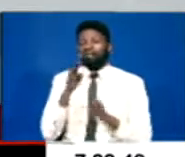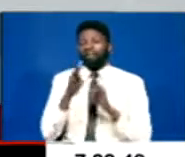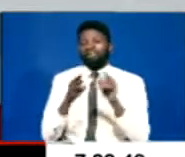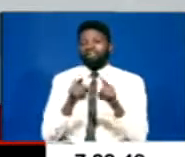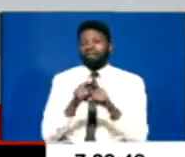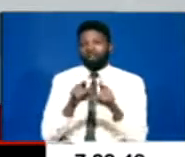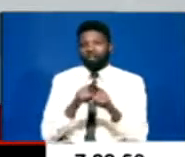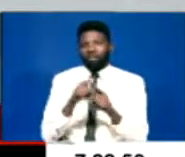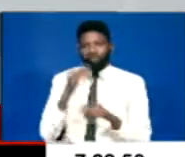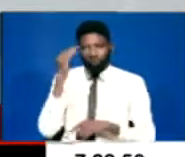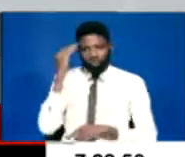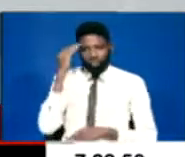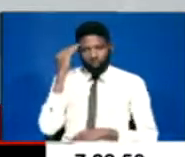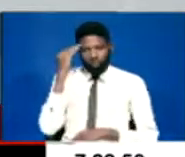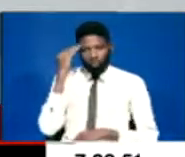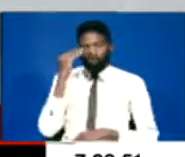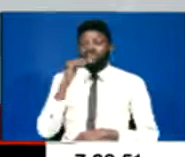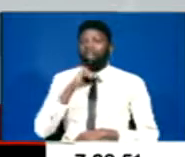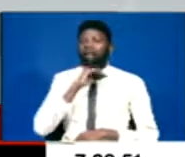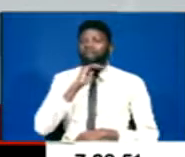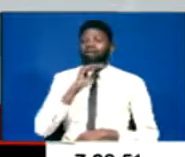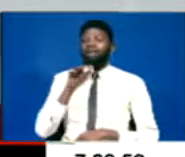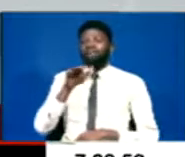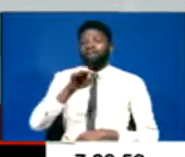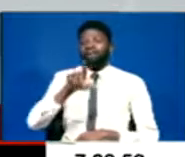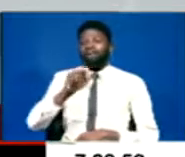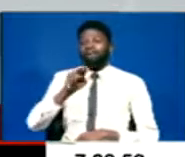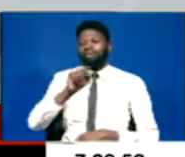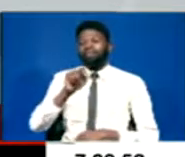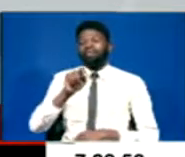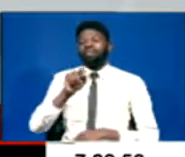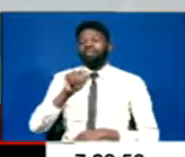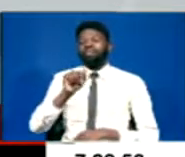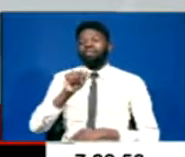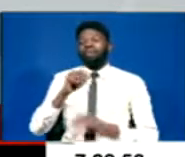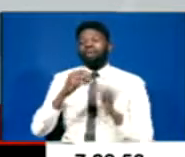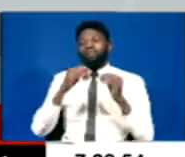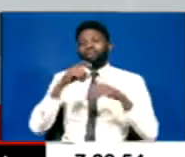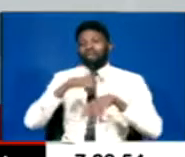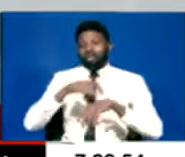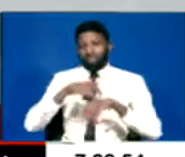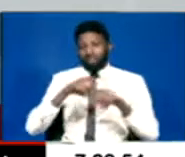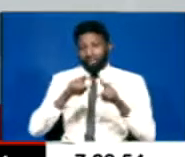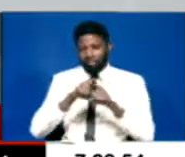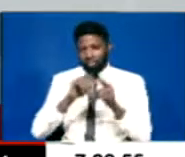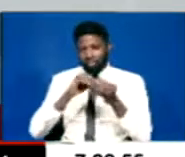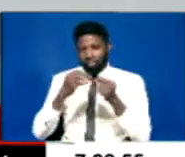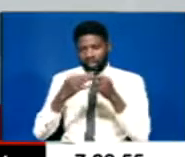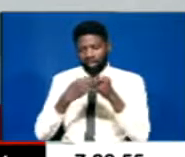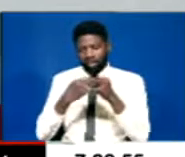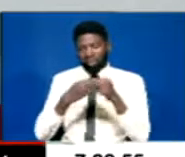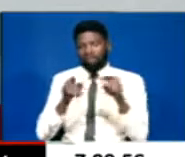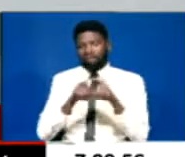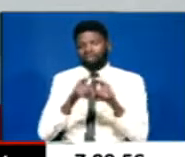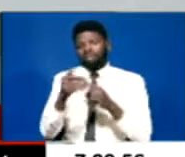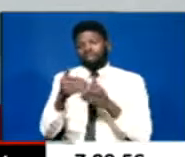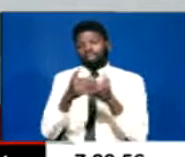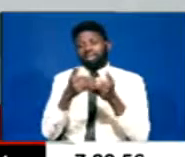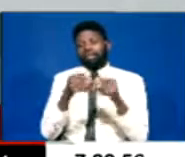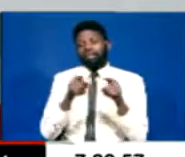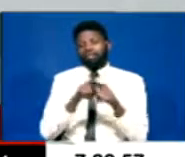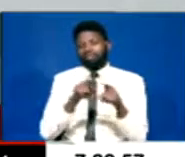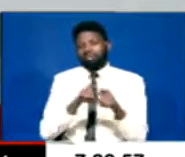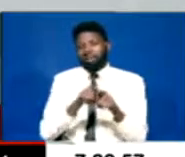Odinga was MP in Langata for a long time. Yes. And Kibera is on the side that is closest to Nyayo Stadium. So there will be people crossing to go